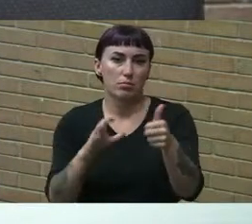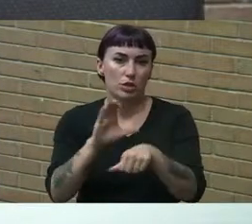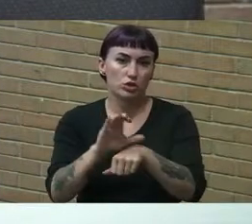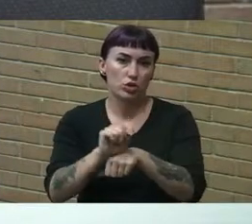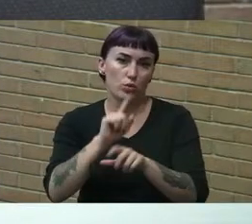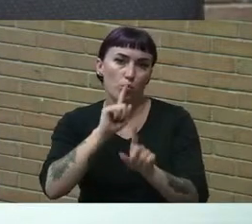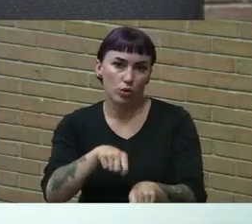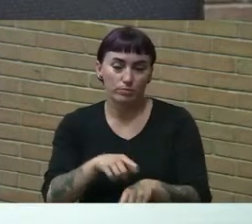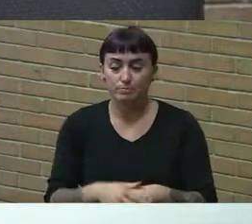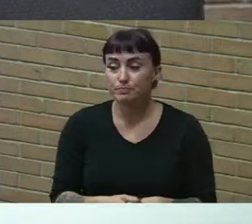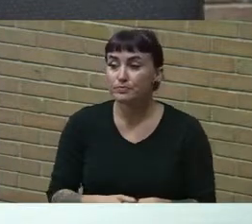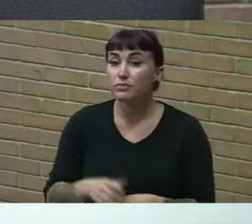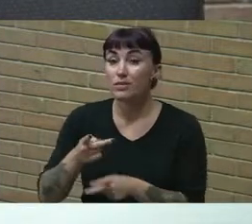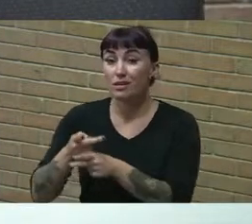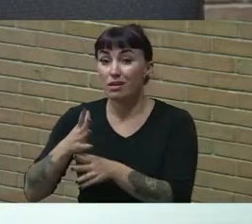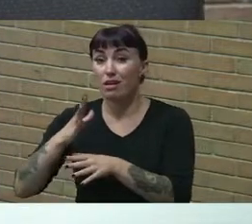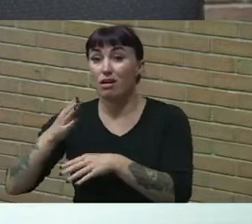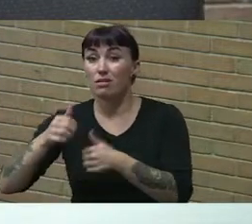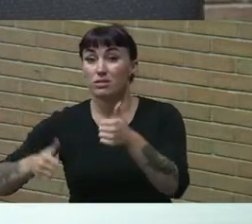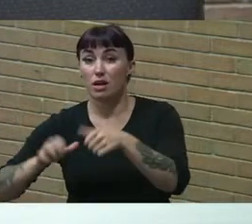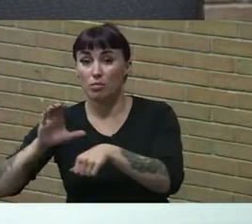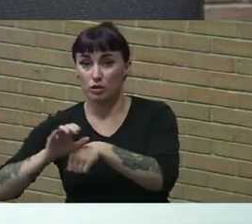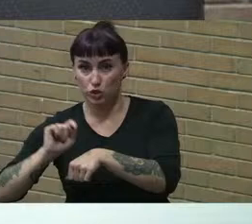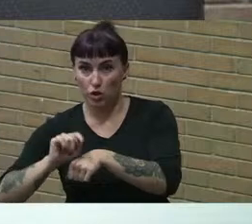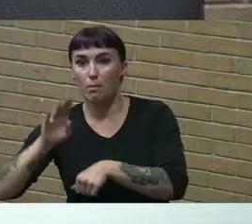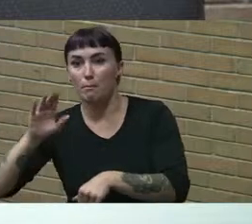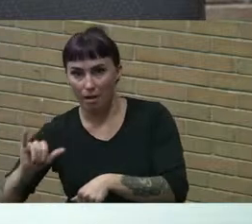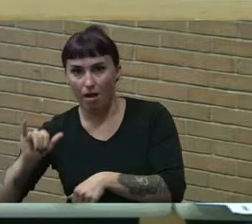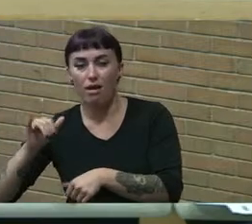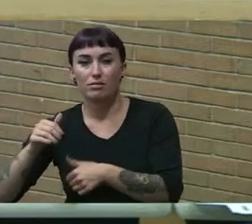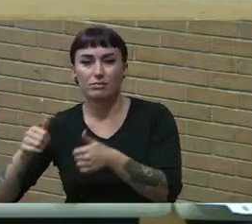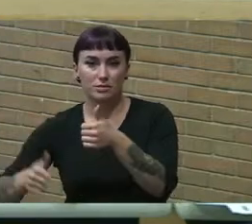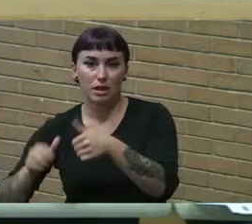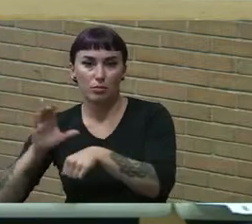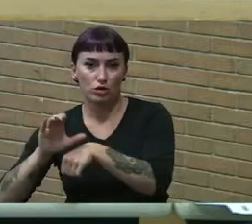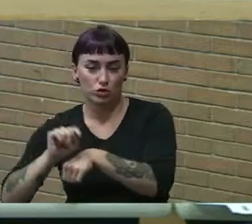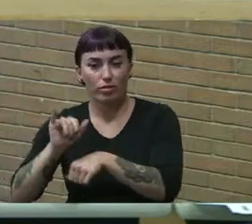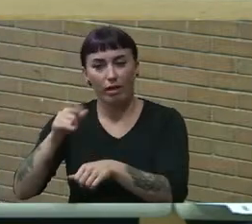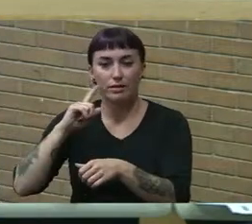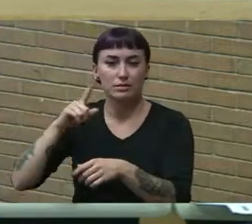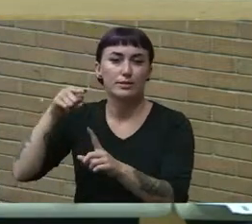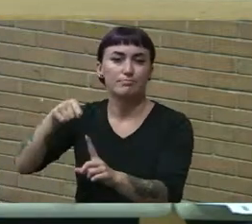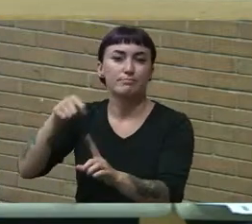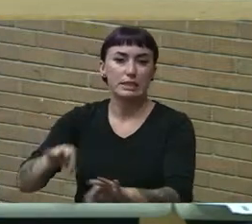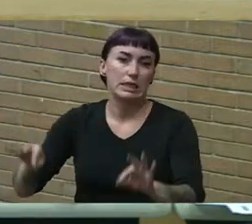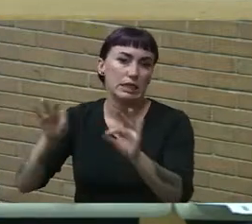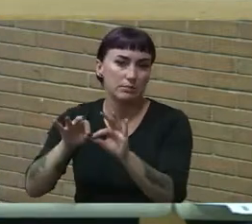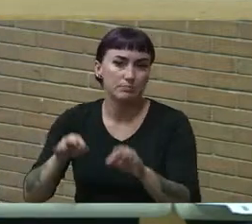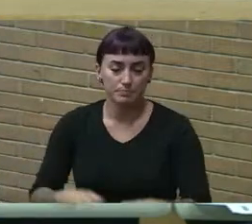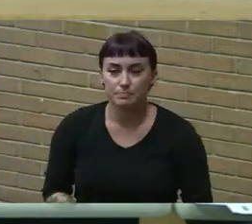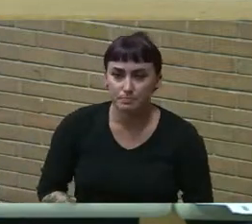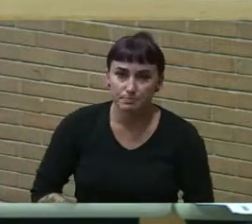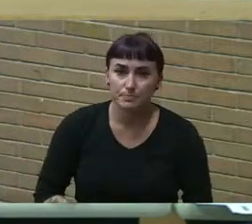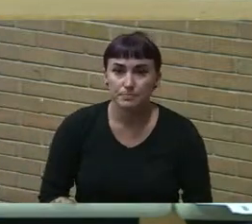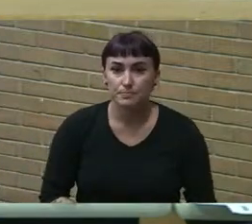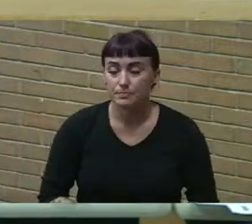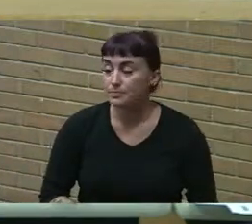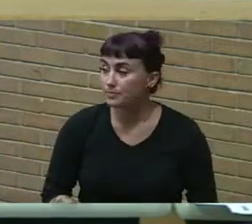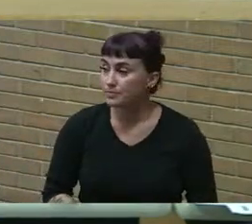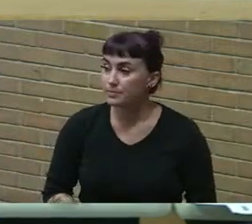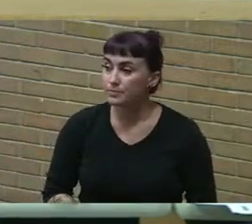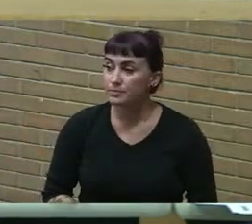work. Sub-consultant by sub-consultant, yeah. And that's the key. That's the key we wanted to be clear about.